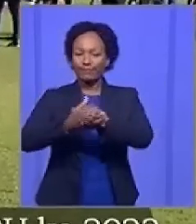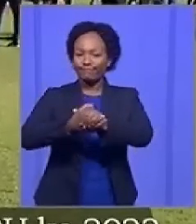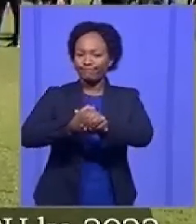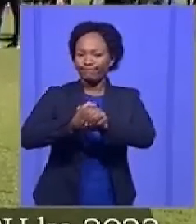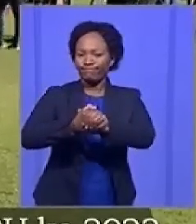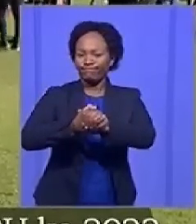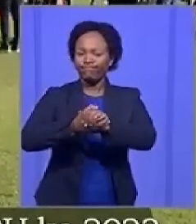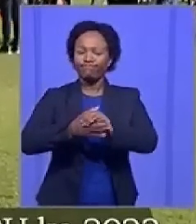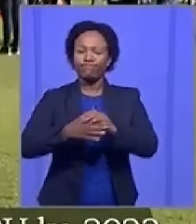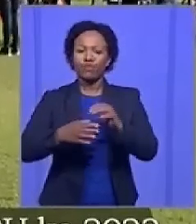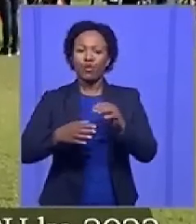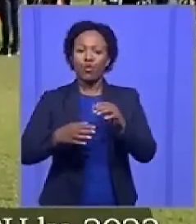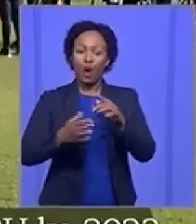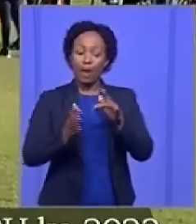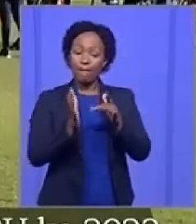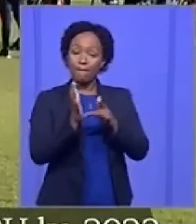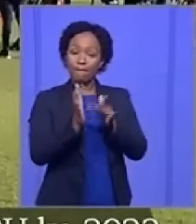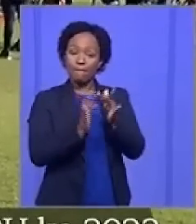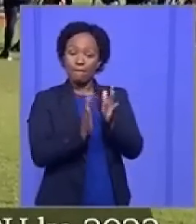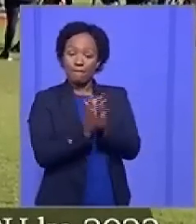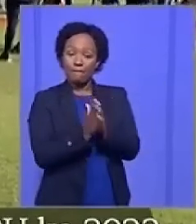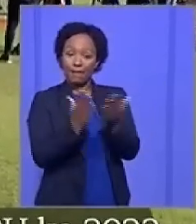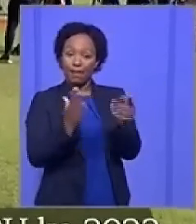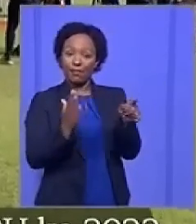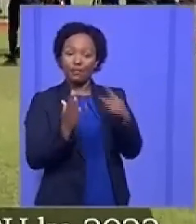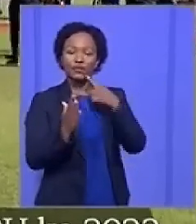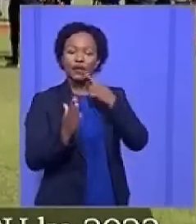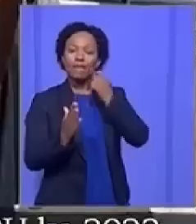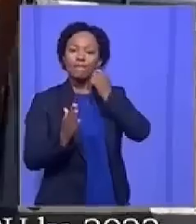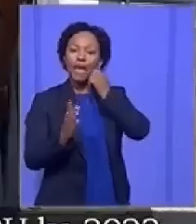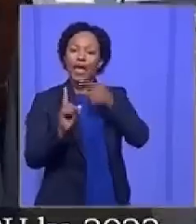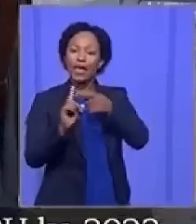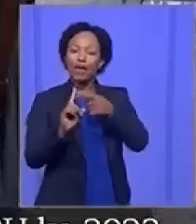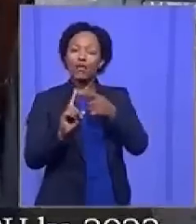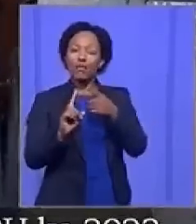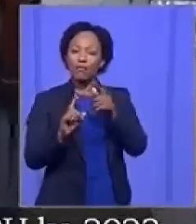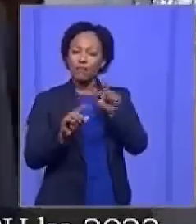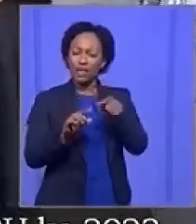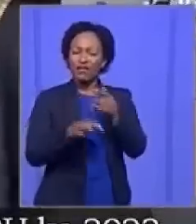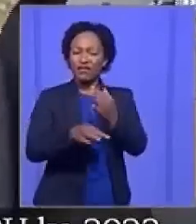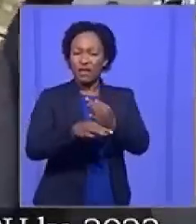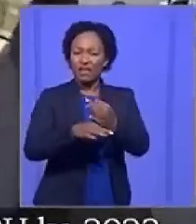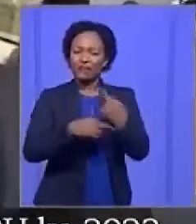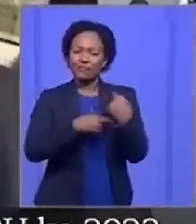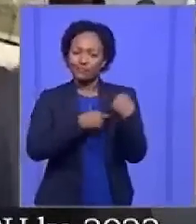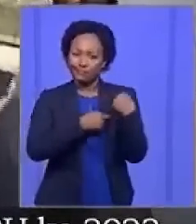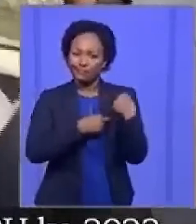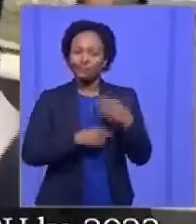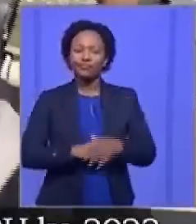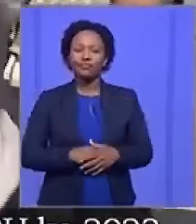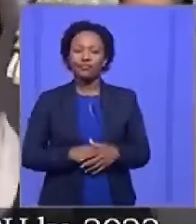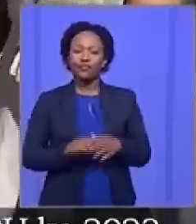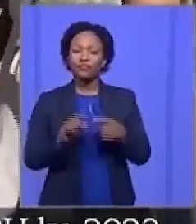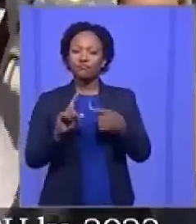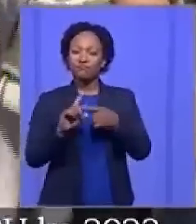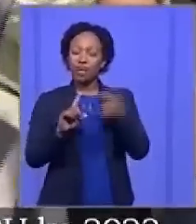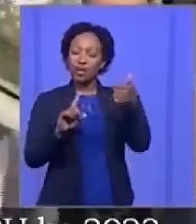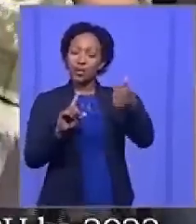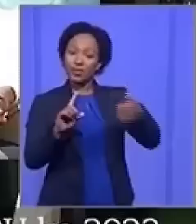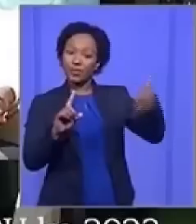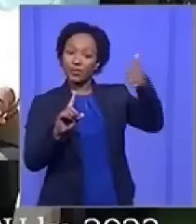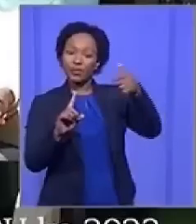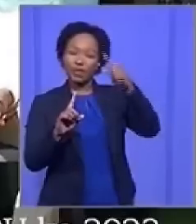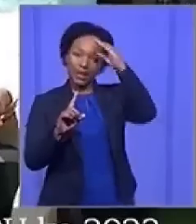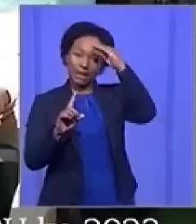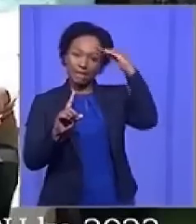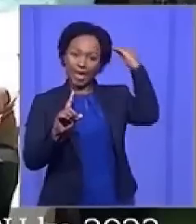us as men to be responsible fathers. Letona la nna la sepolesa Bekicele le entse